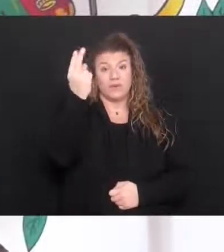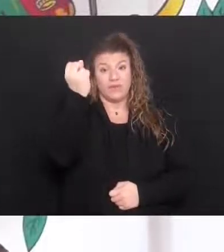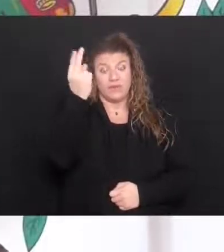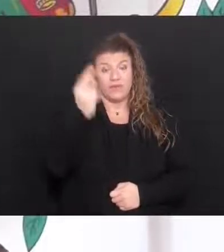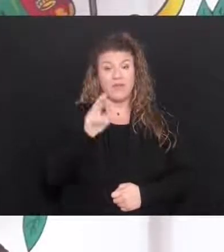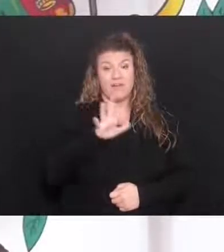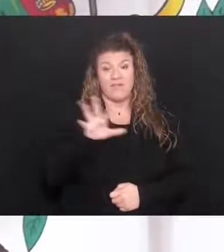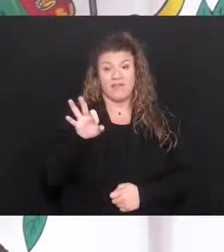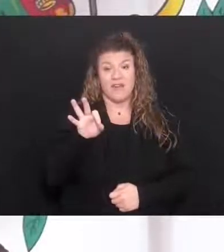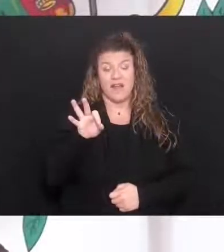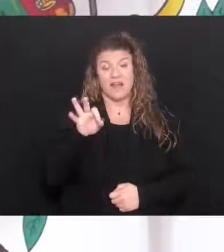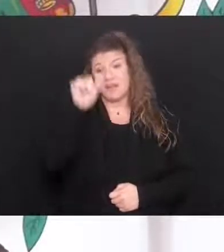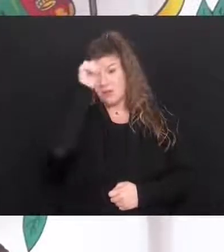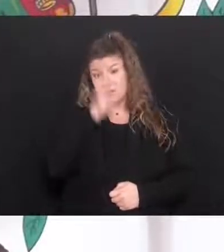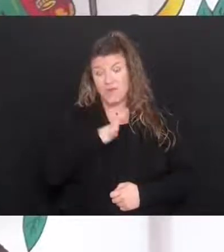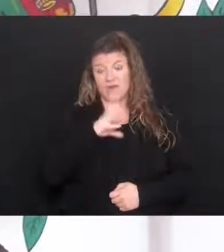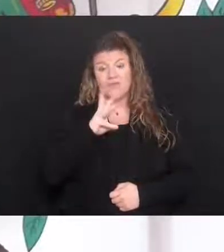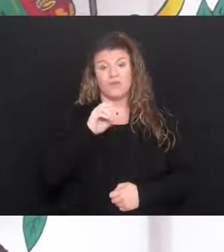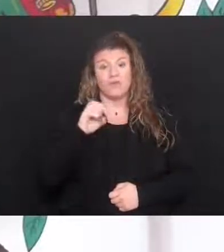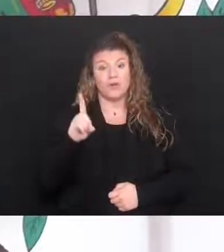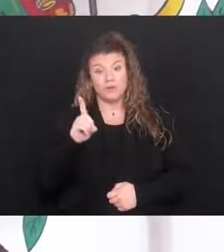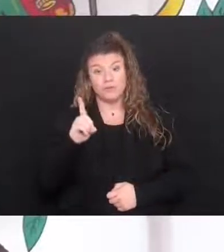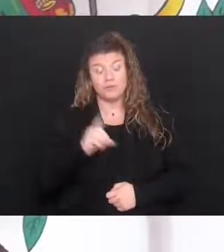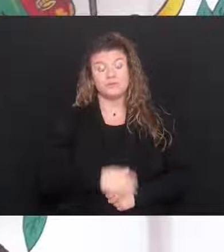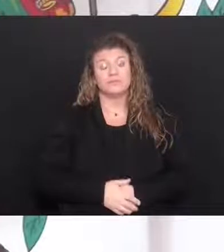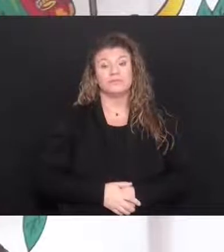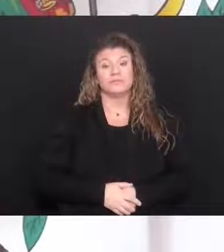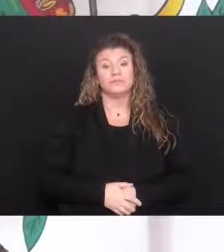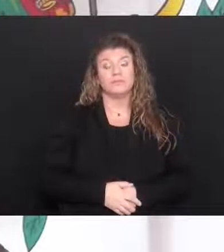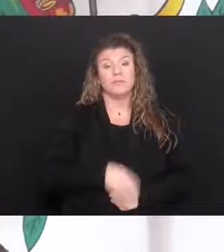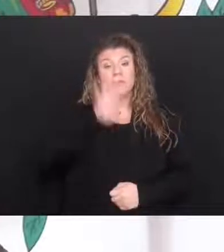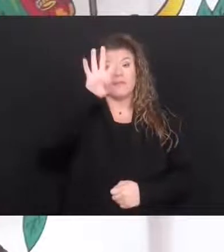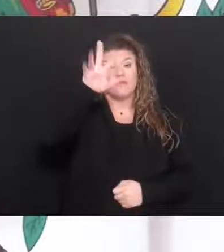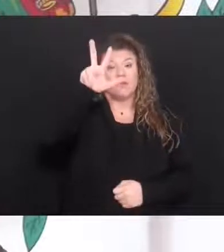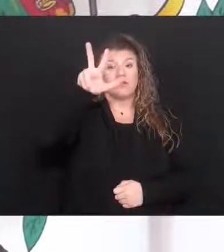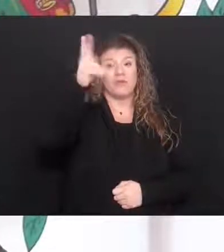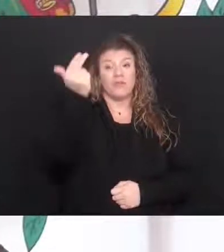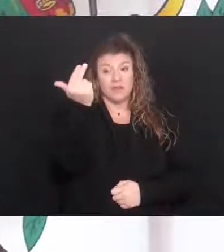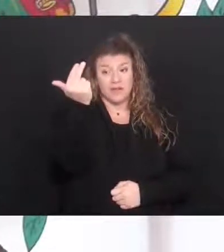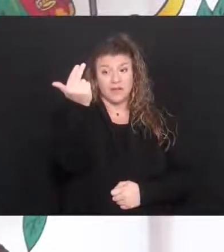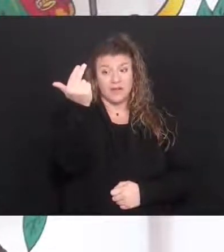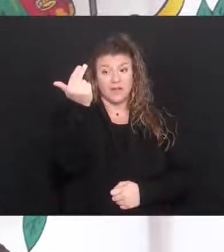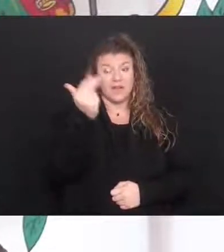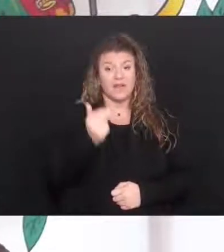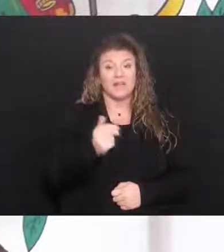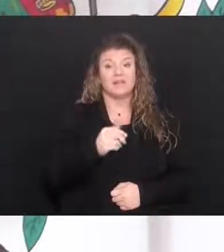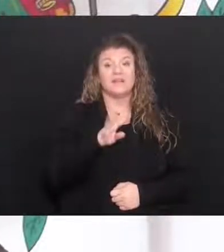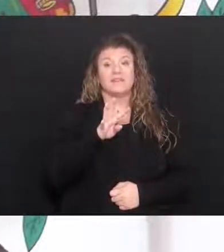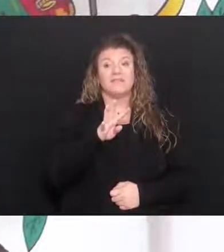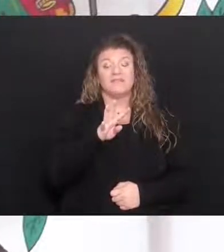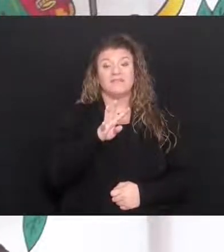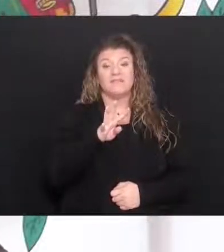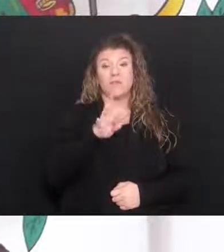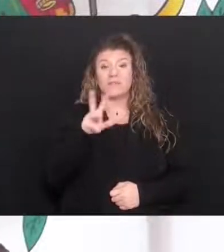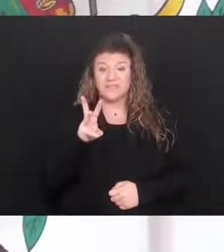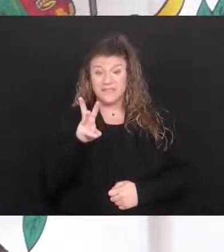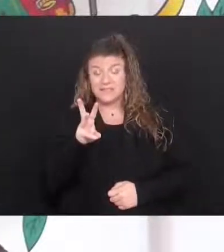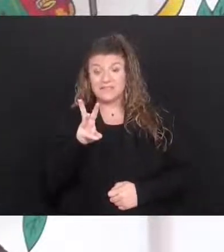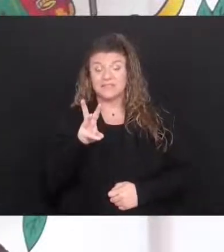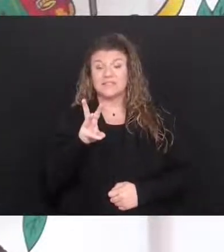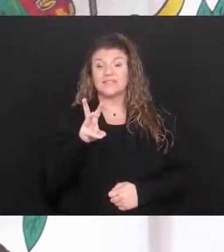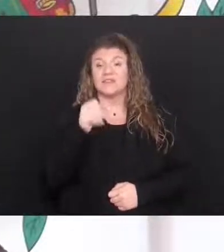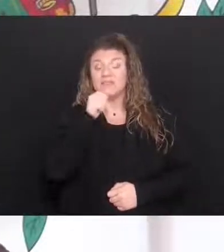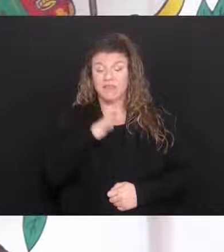is a 59-year-old male from Wood County. The 4,313th death, another 40-year-old,